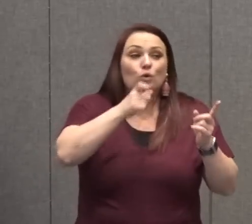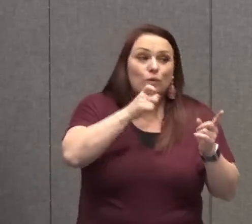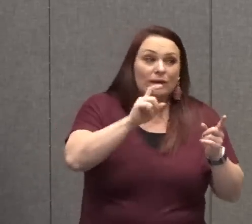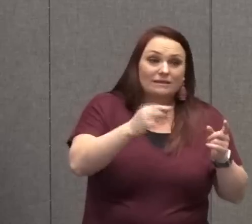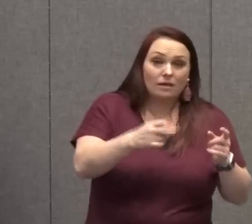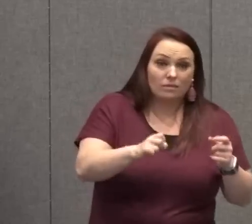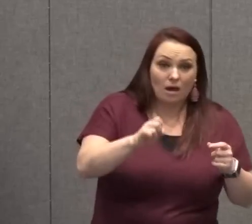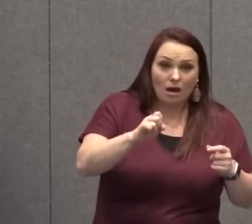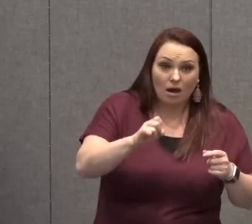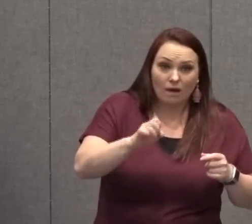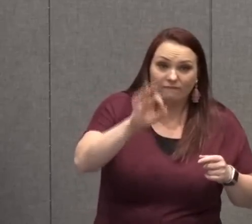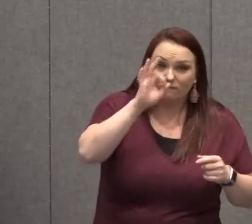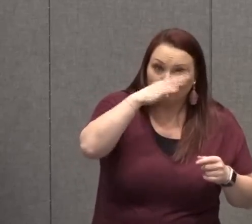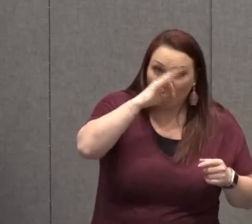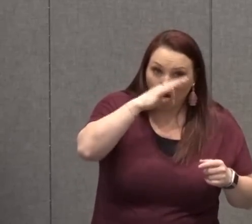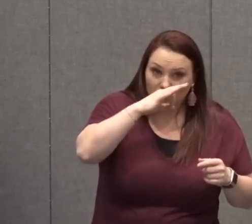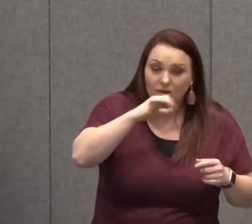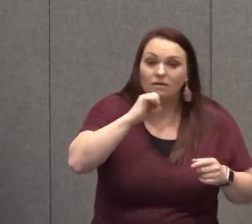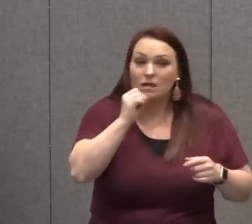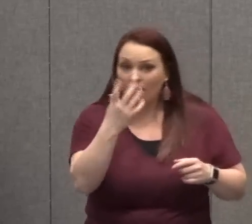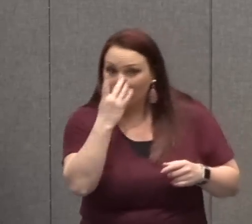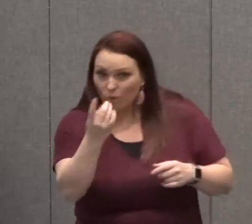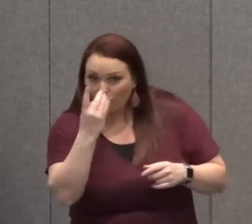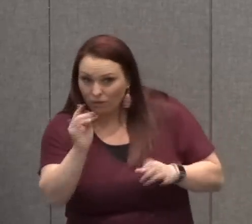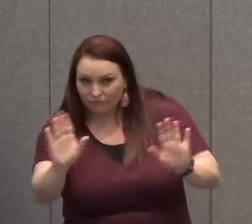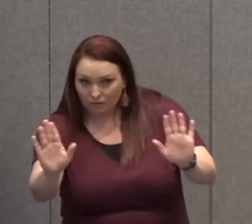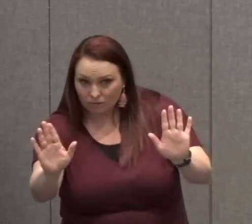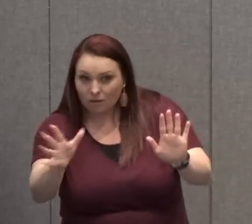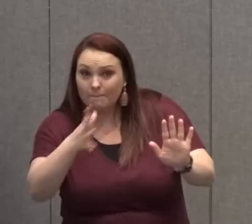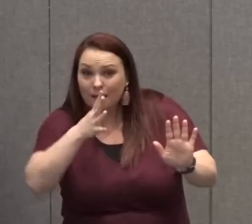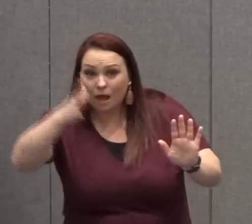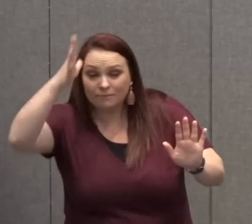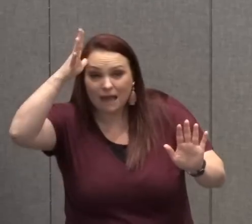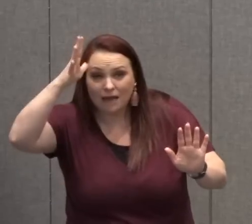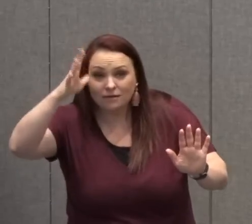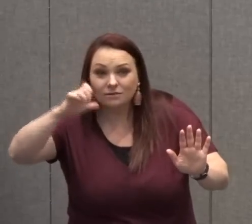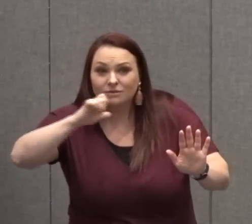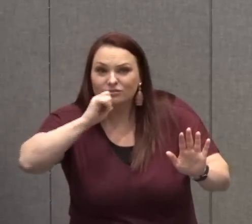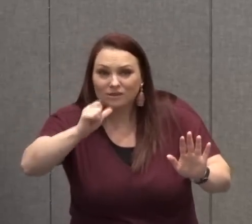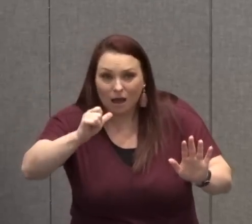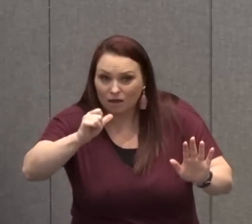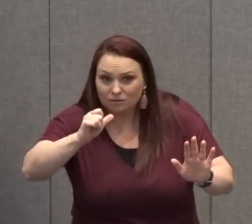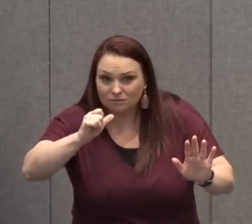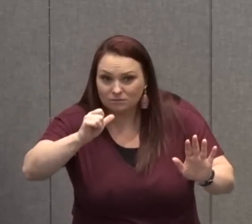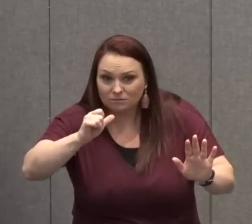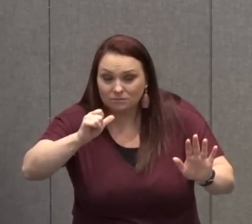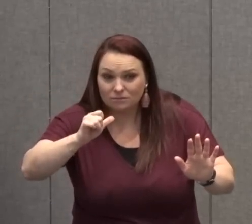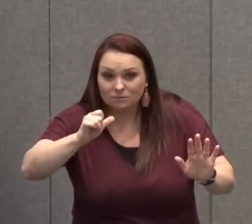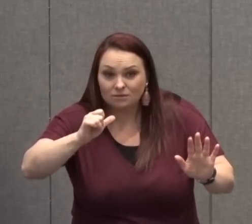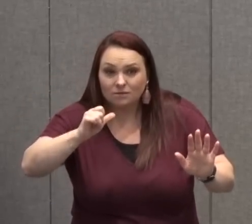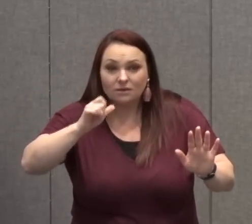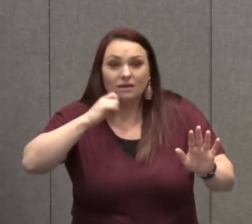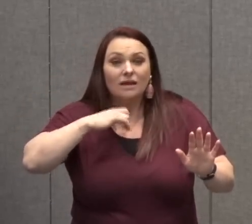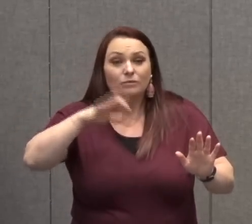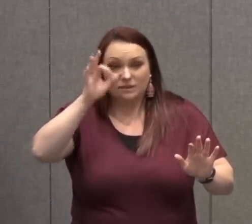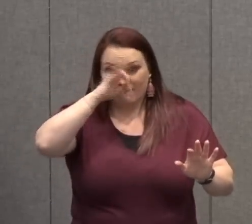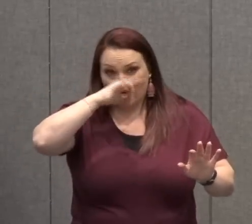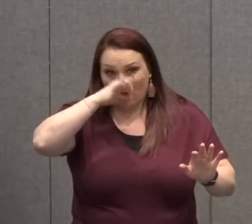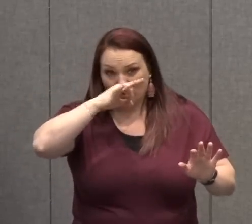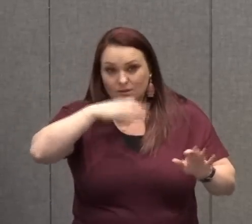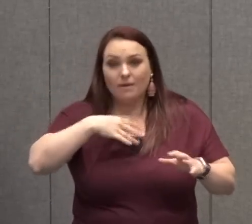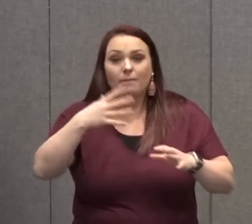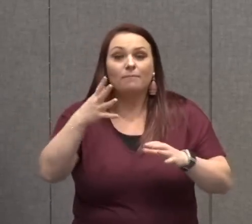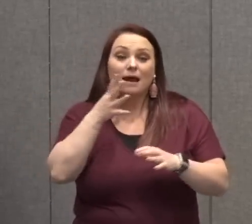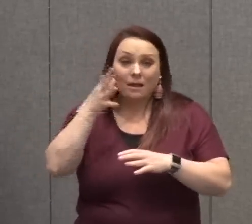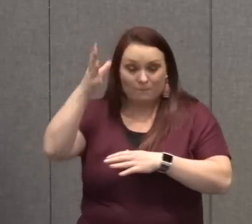mom and dad not the wolf it was a fox yes what explain the wolf thing to me my parents got a spam